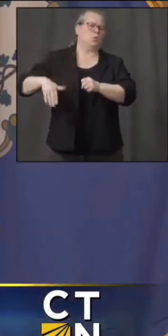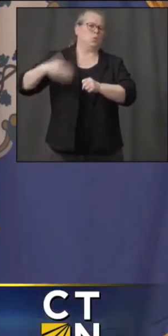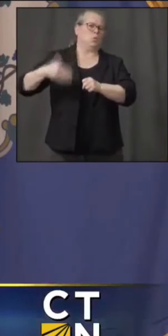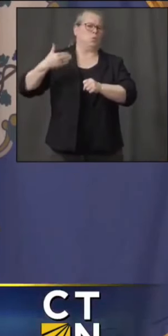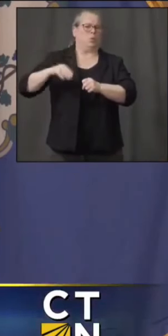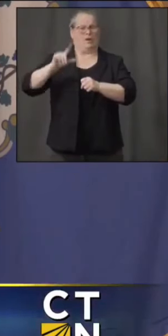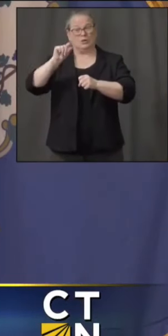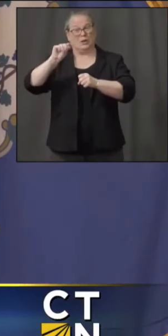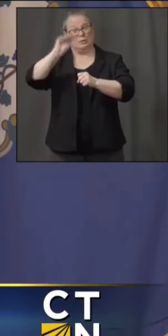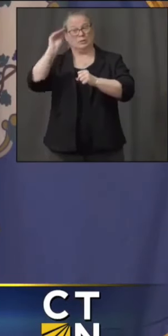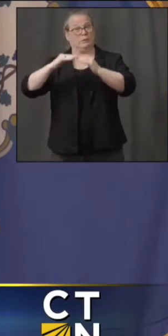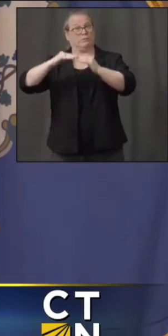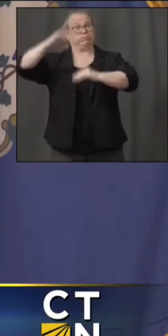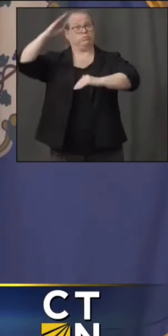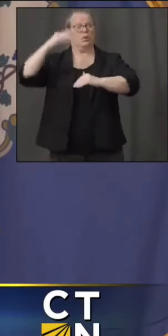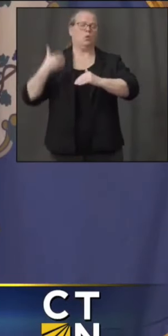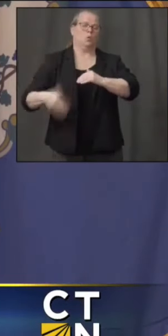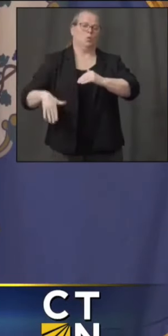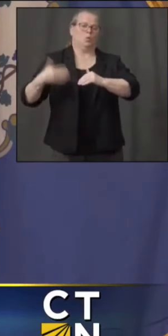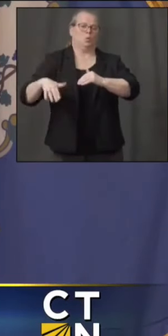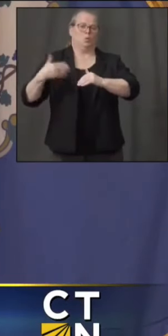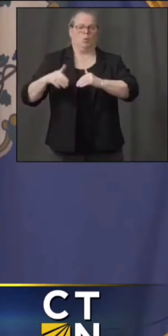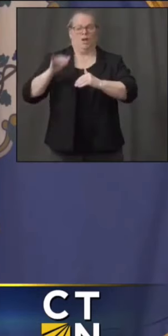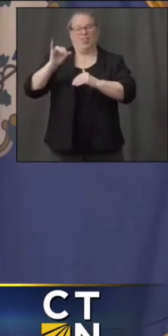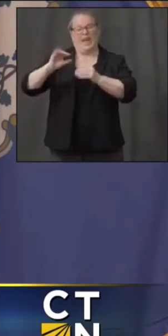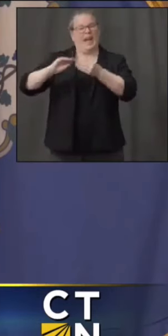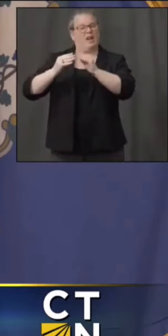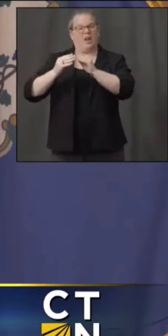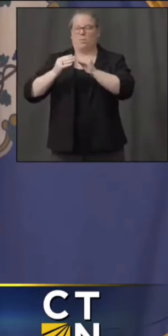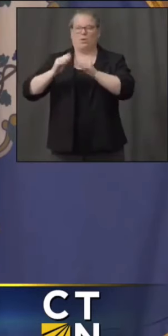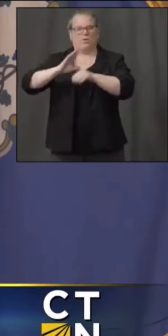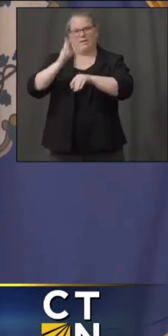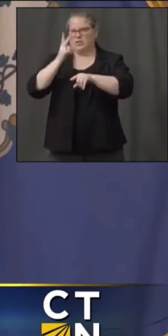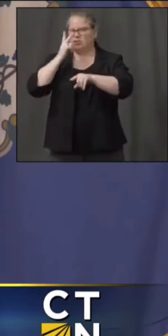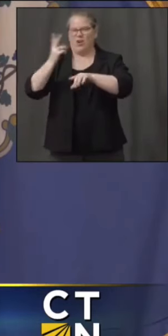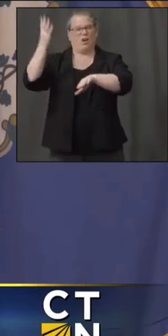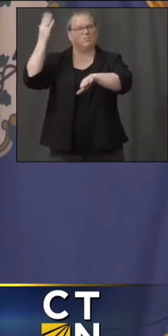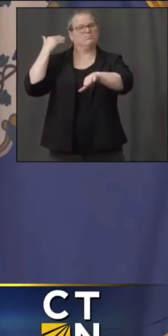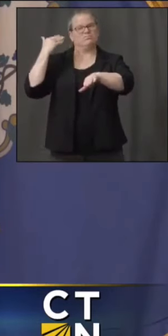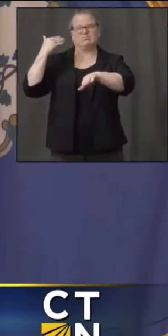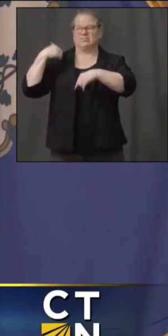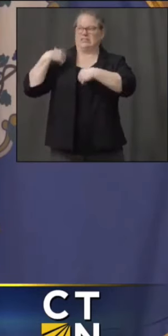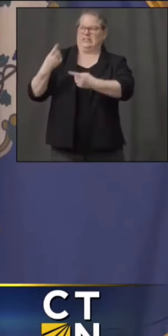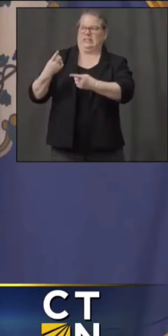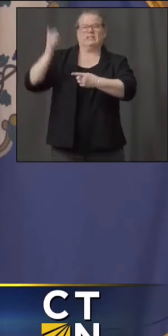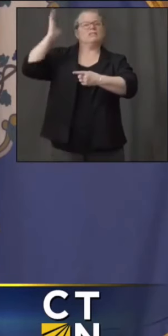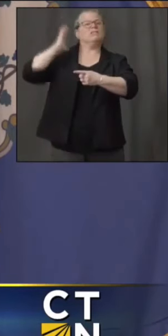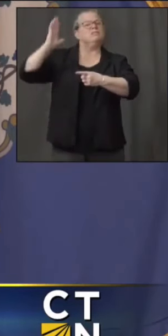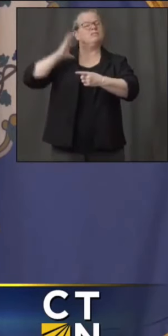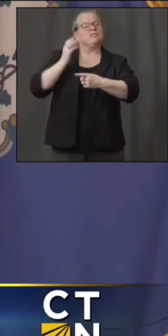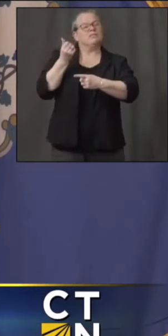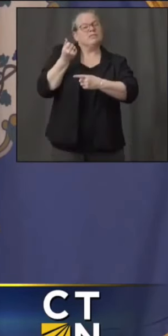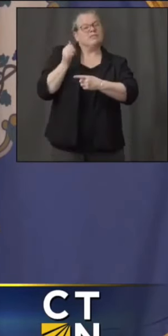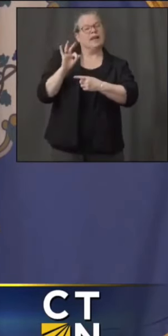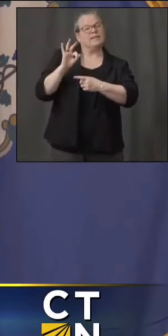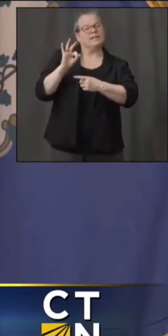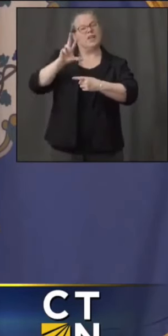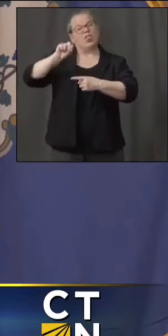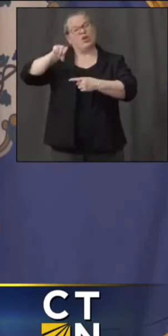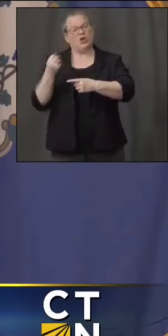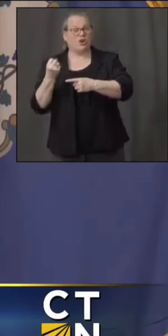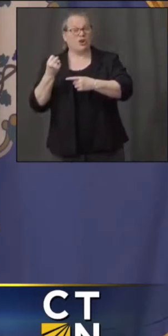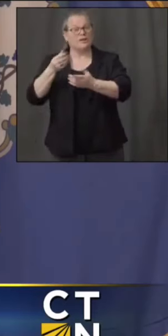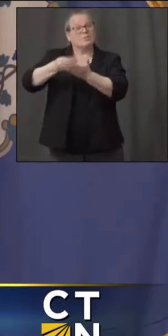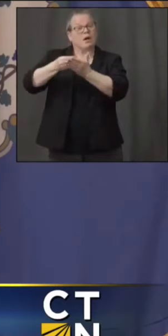which we haven't seen since the Great Depression. This is not a permanent state. It's a short-term state. We're doing everything we can